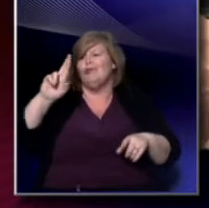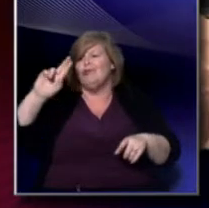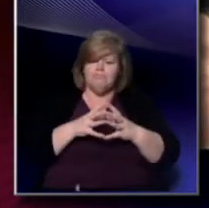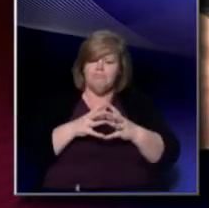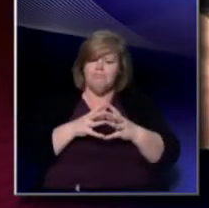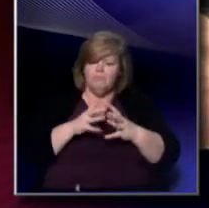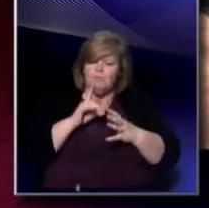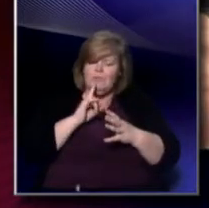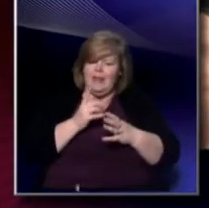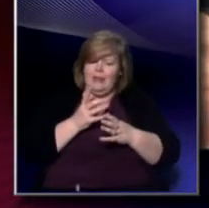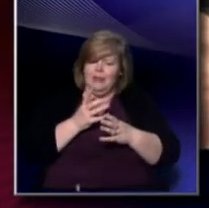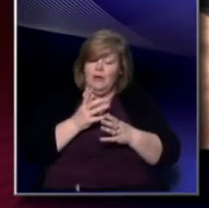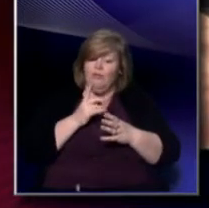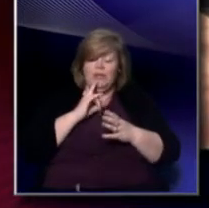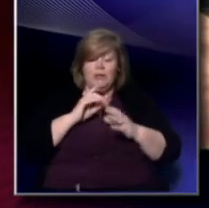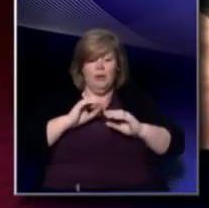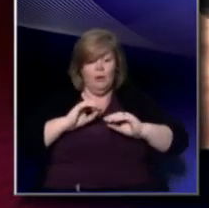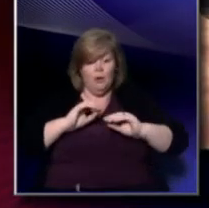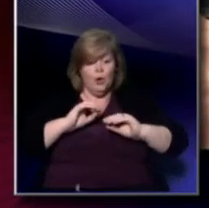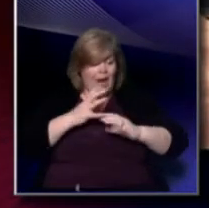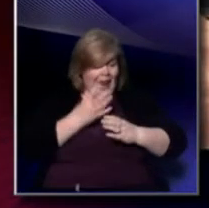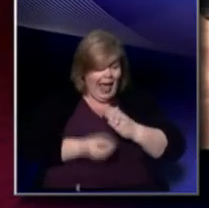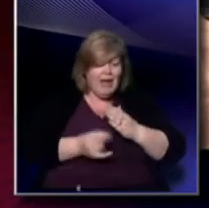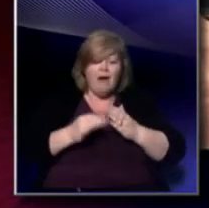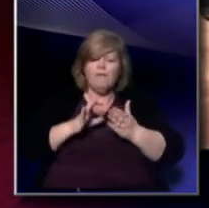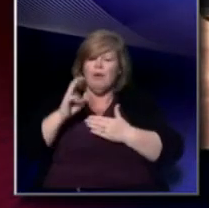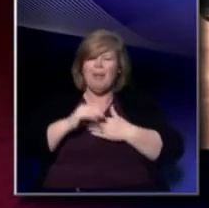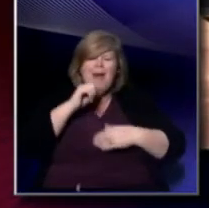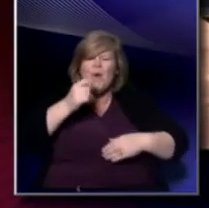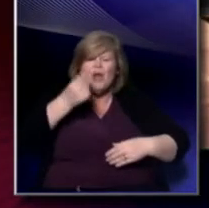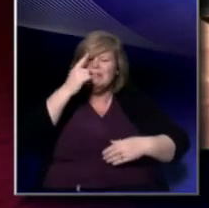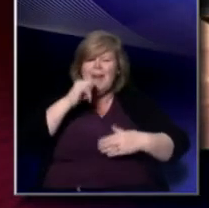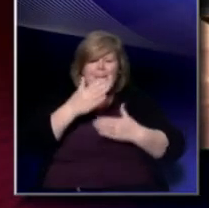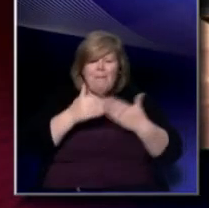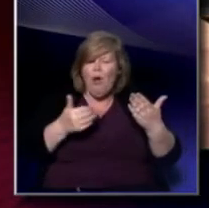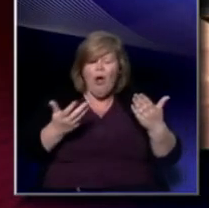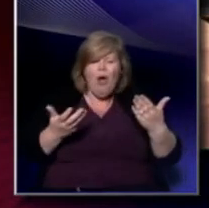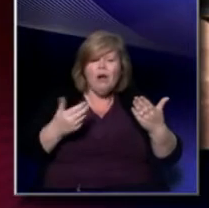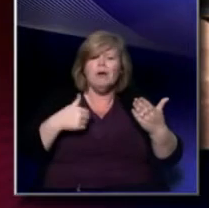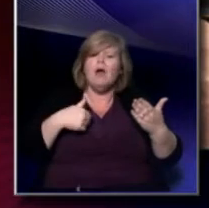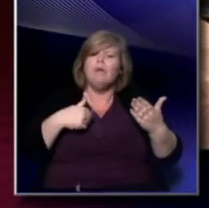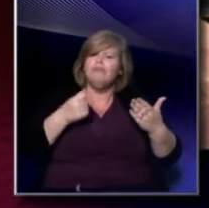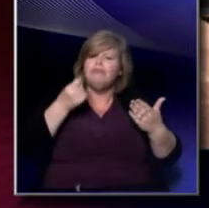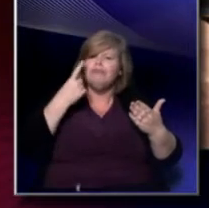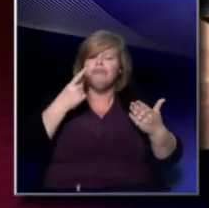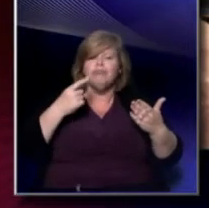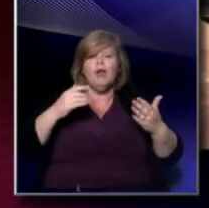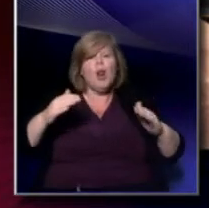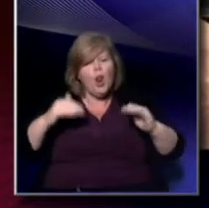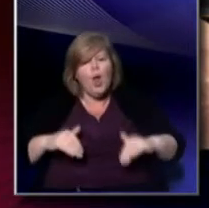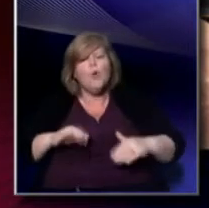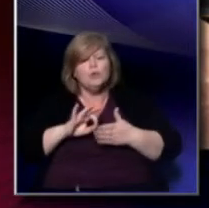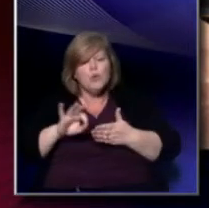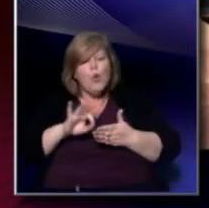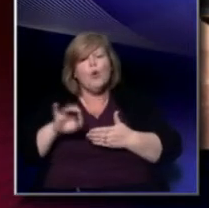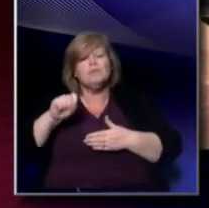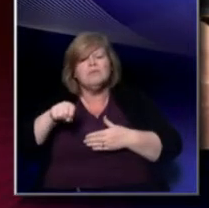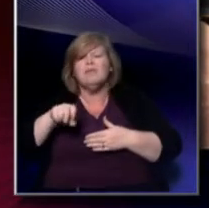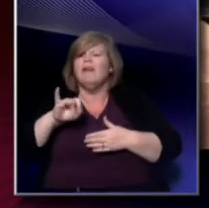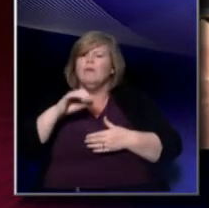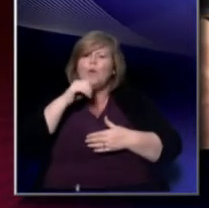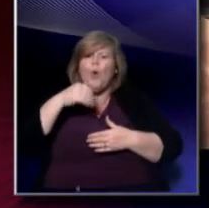yours, and I don't understand that piece. You know, I can understand low scores when you don't have